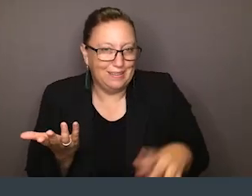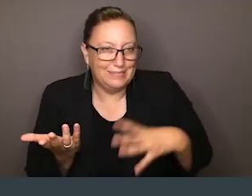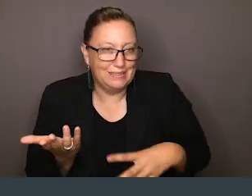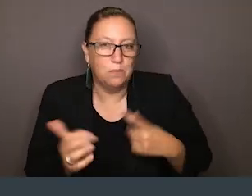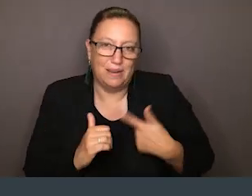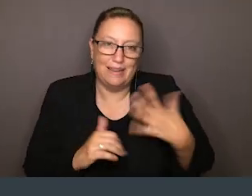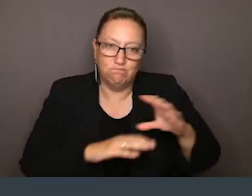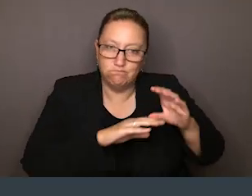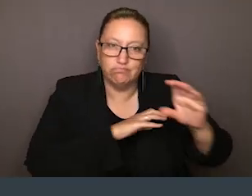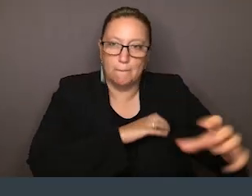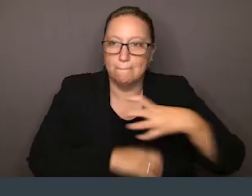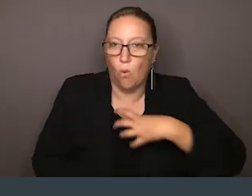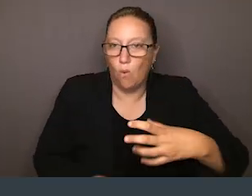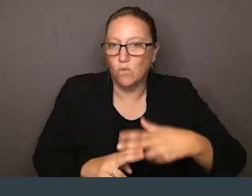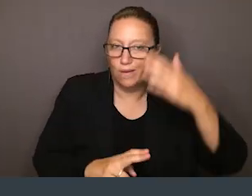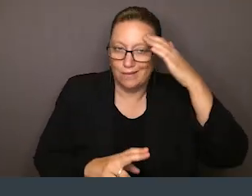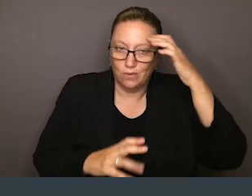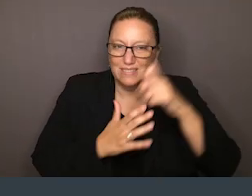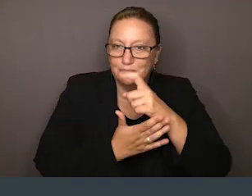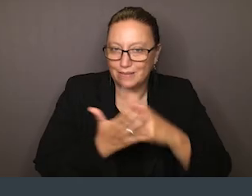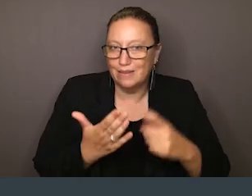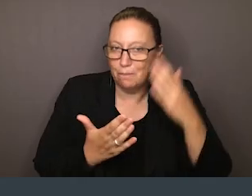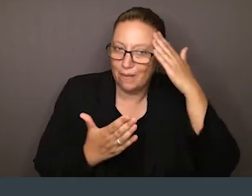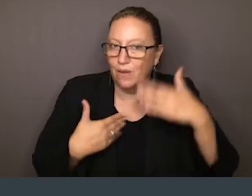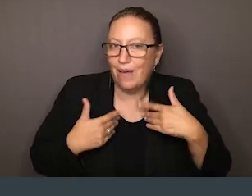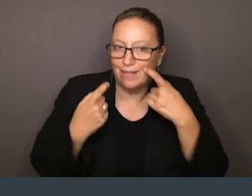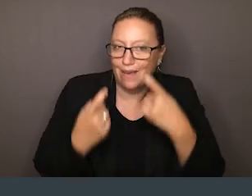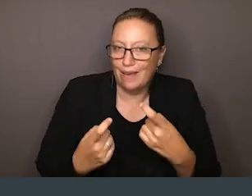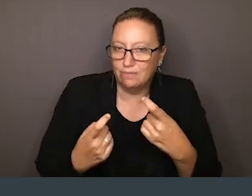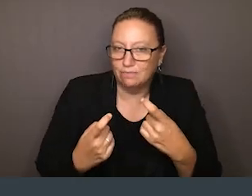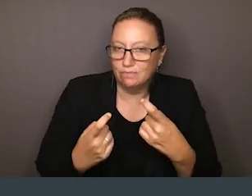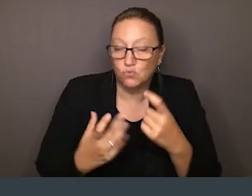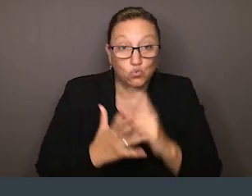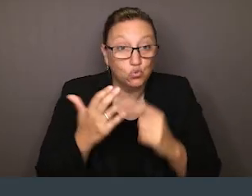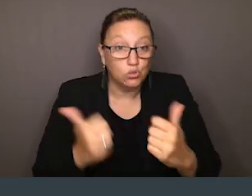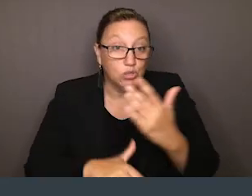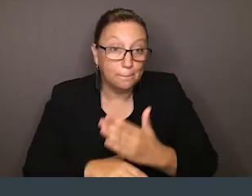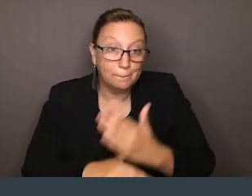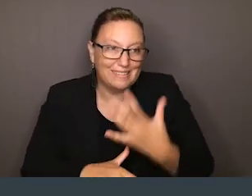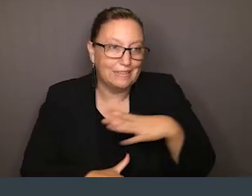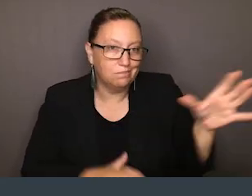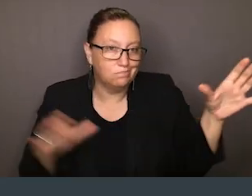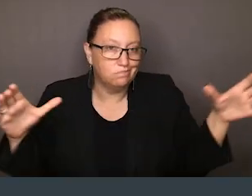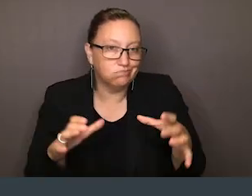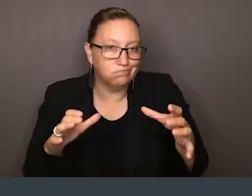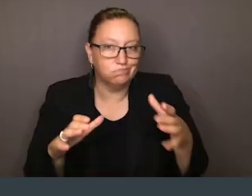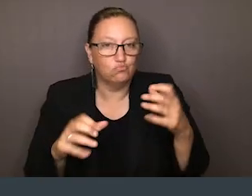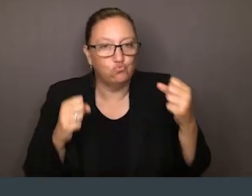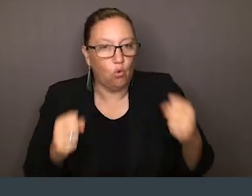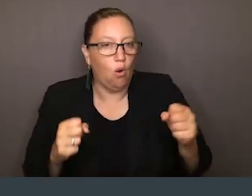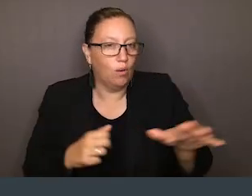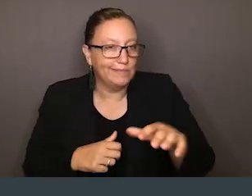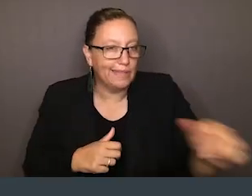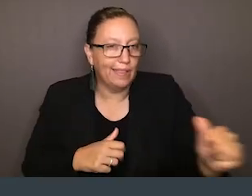mental health care. And to do the job well, of course, then we need a skilled and experienced team and workforce. And we